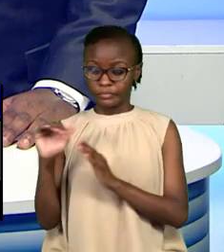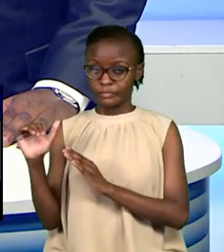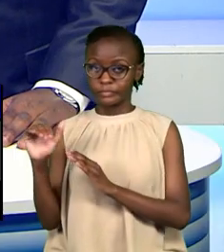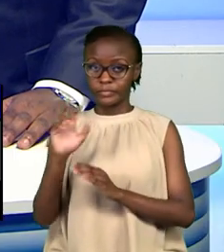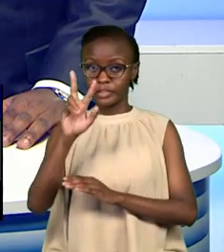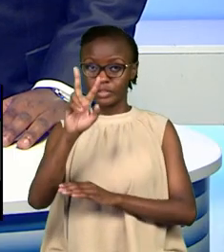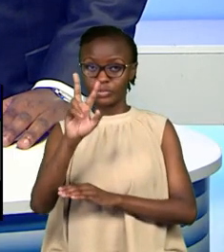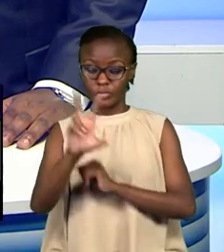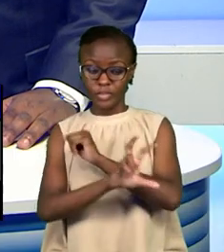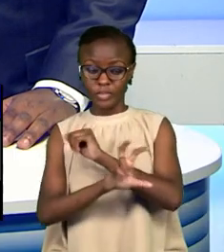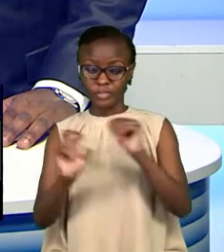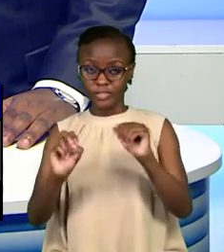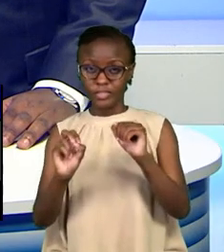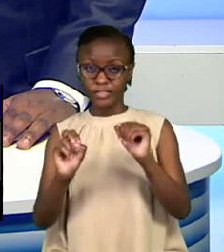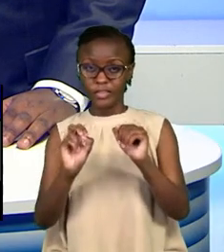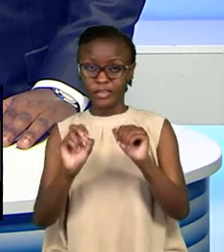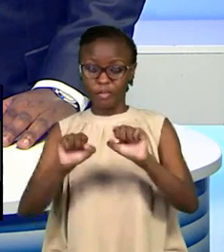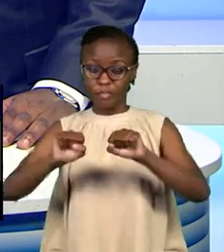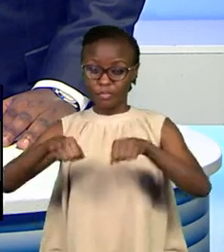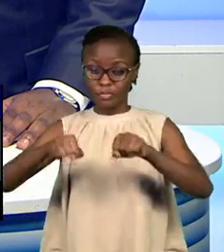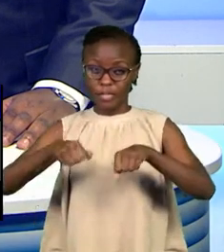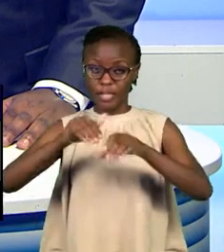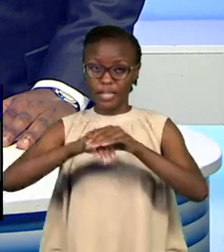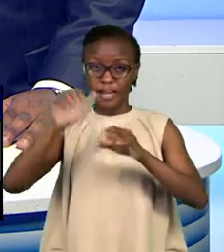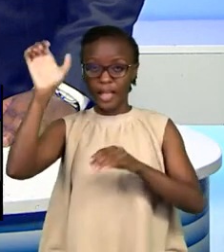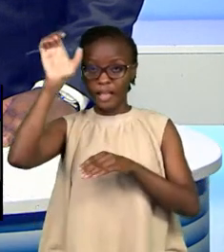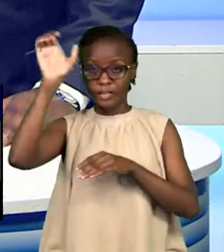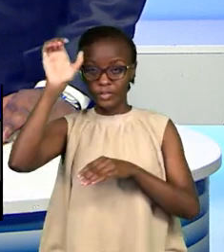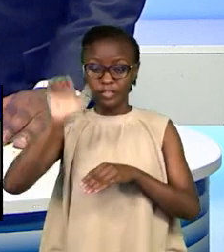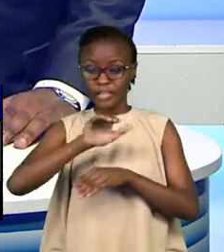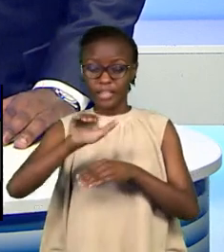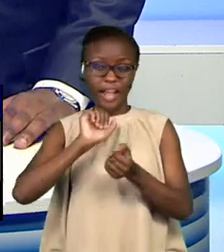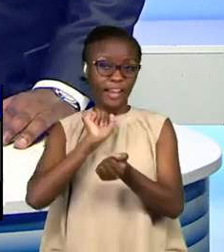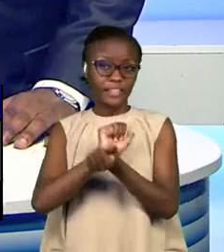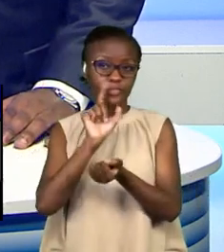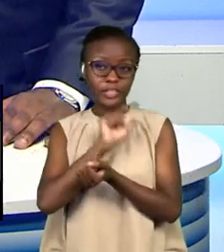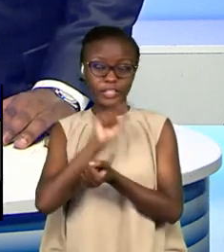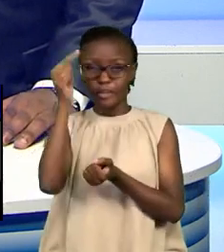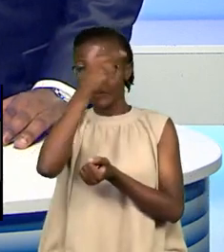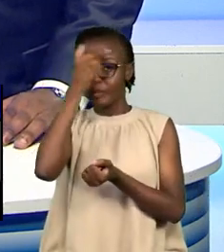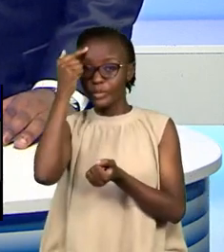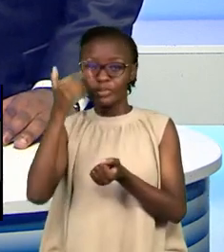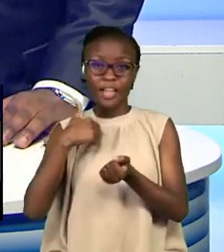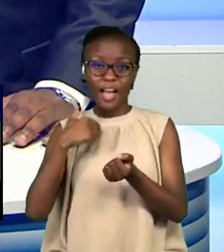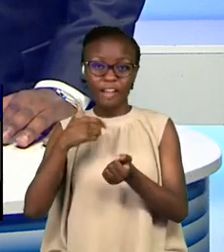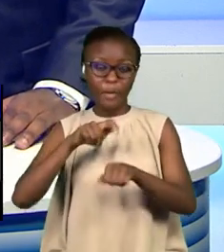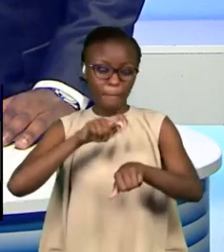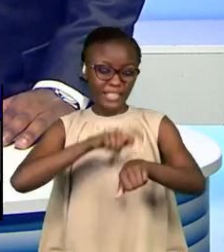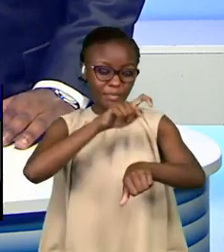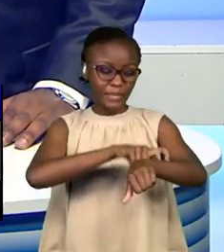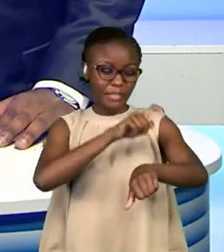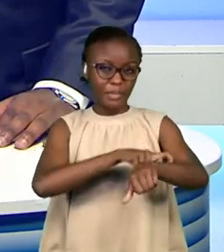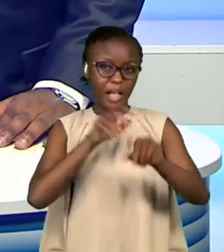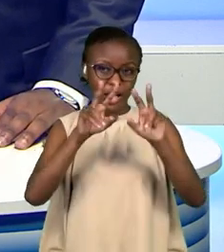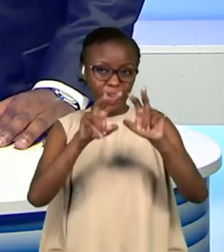Two burglars who are suspected to have stolen a motorbike in Langus, Eldoret are in police custody after they were attacked by a swarm of bees. According